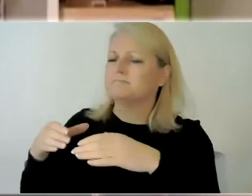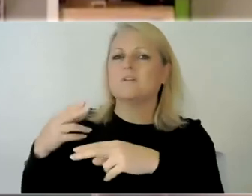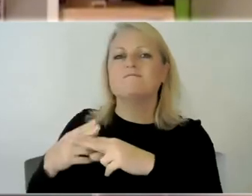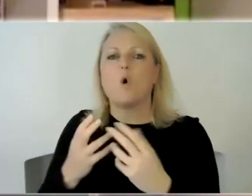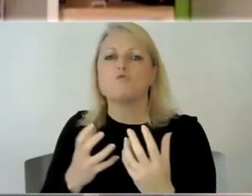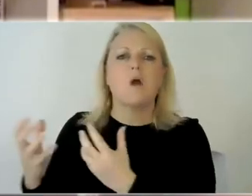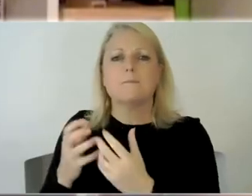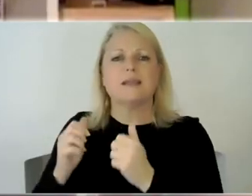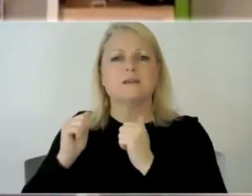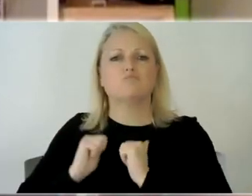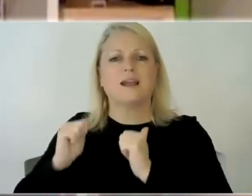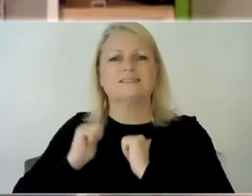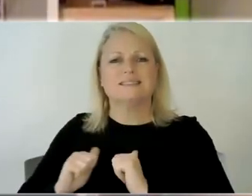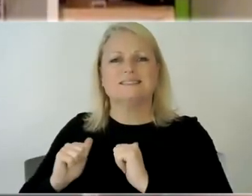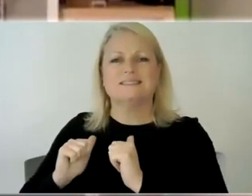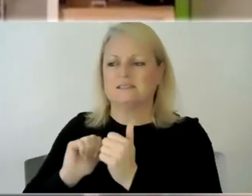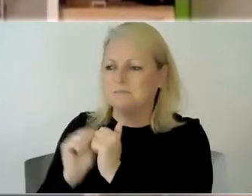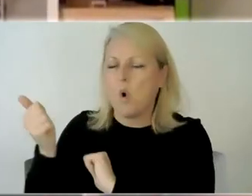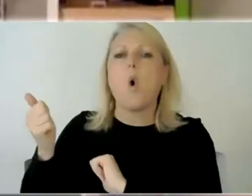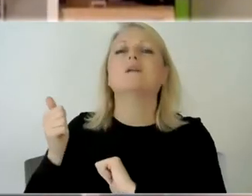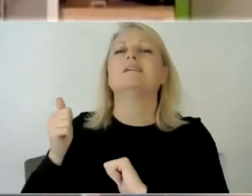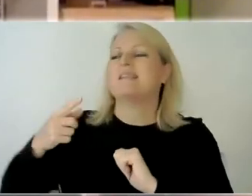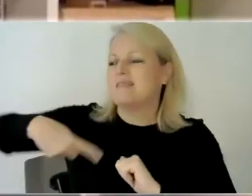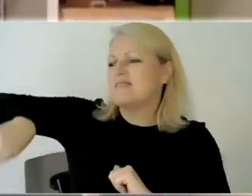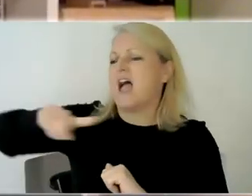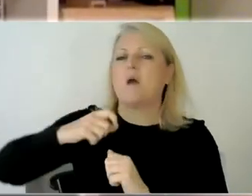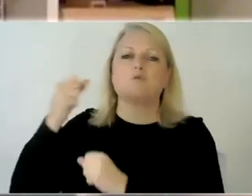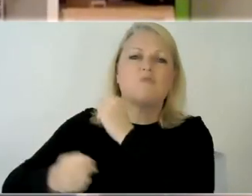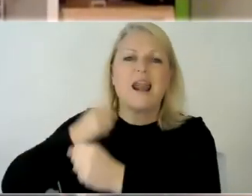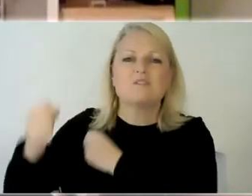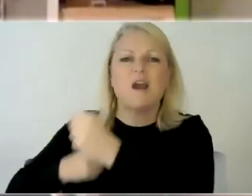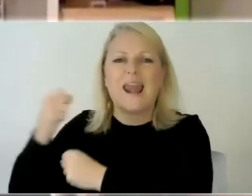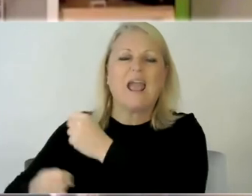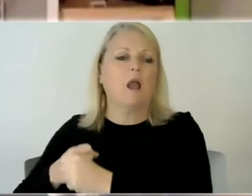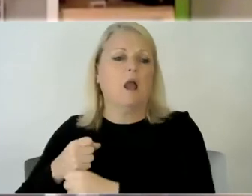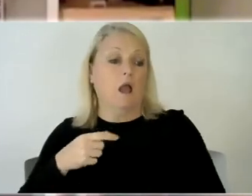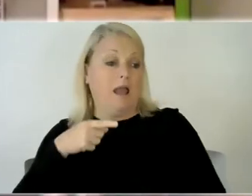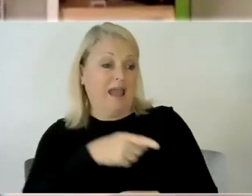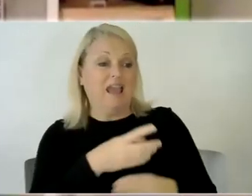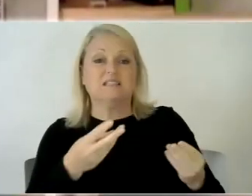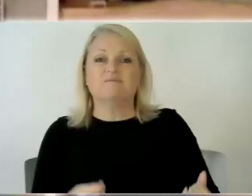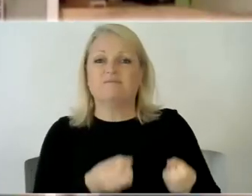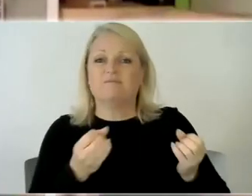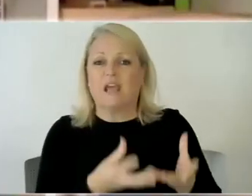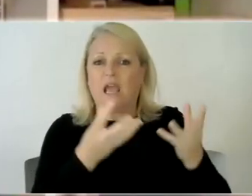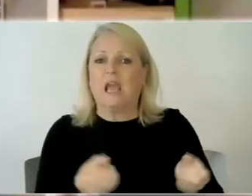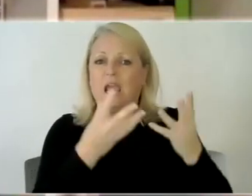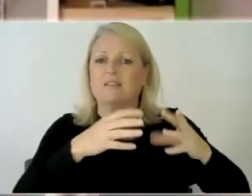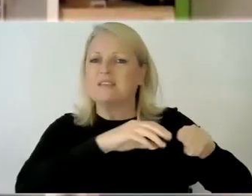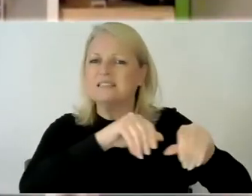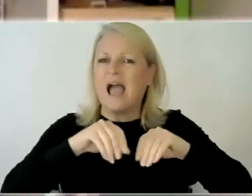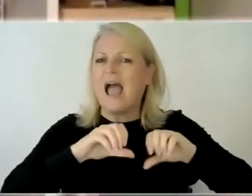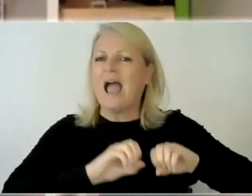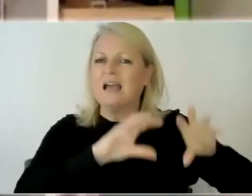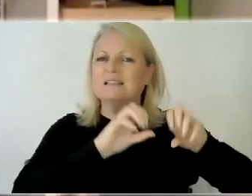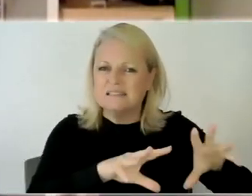you know running to play rugby and i'm watching him flick the sand and they're running in to play rugby and then to the to the other side it